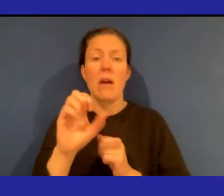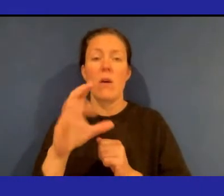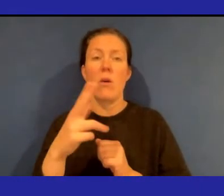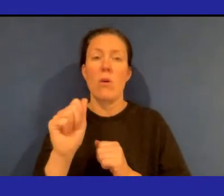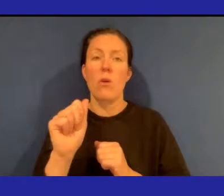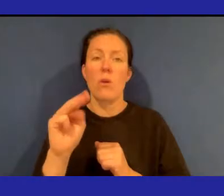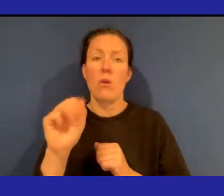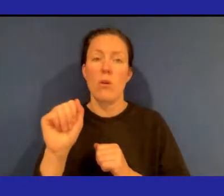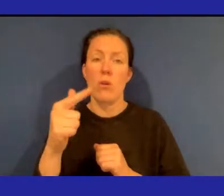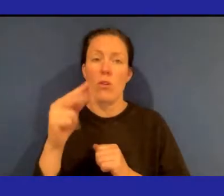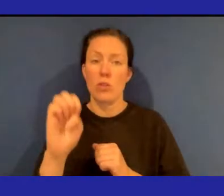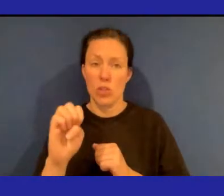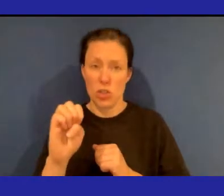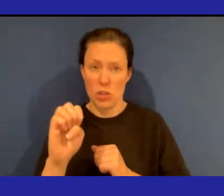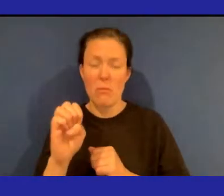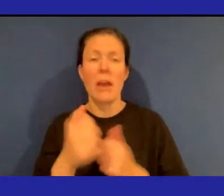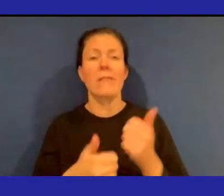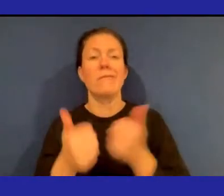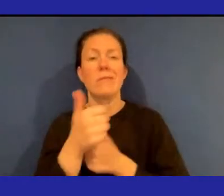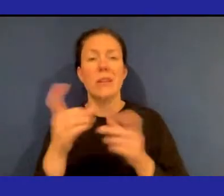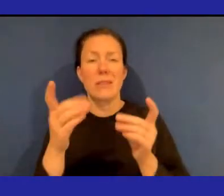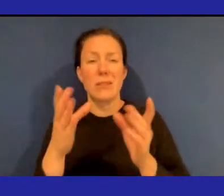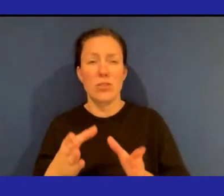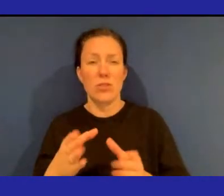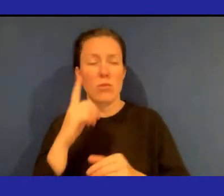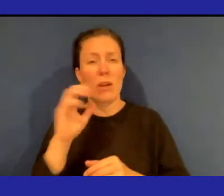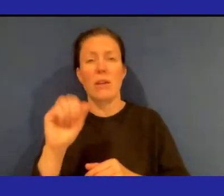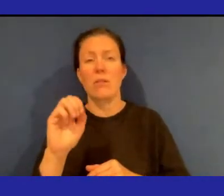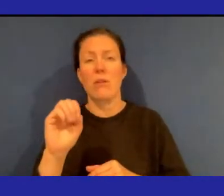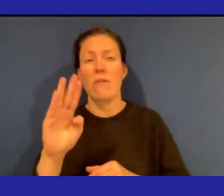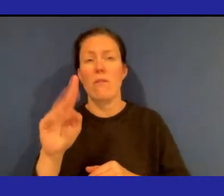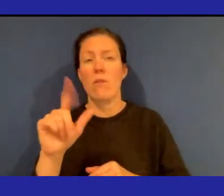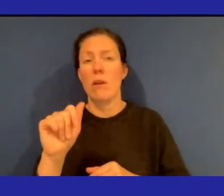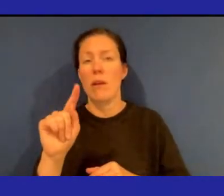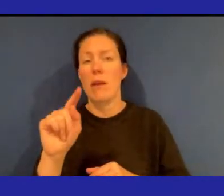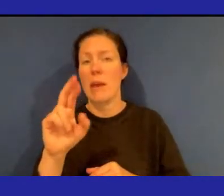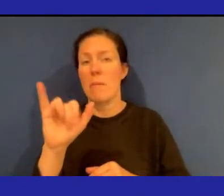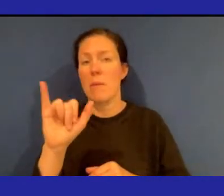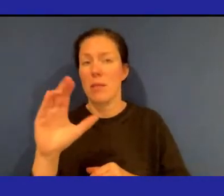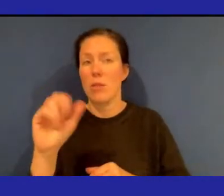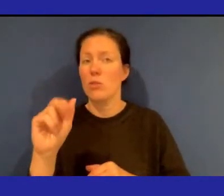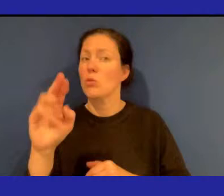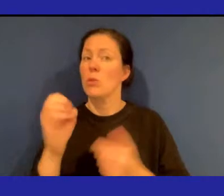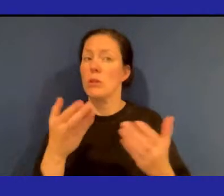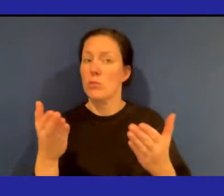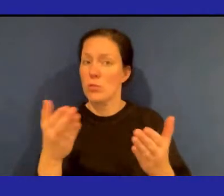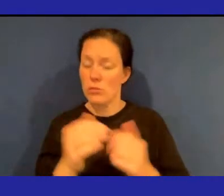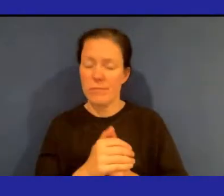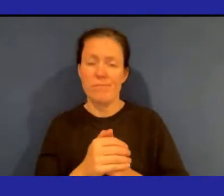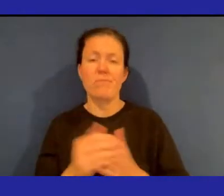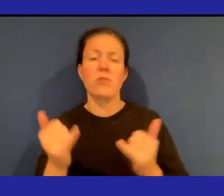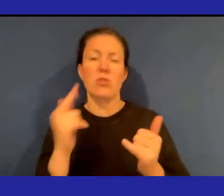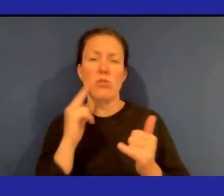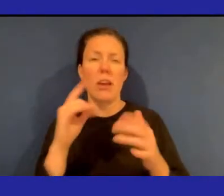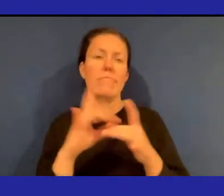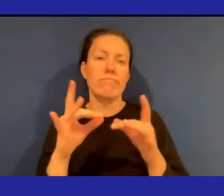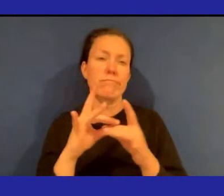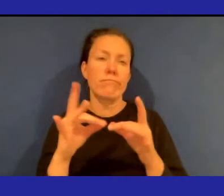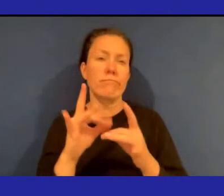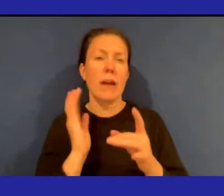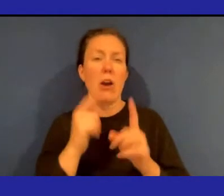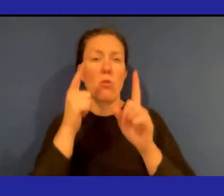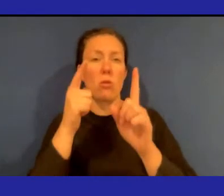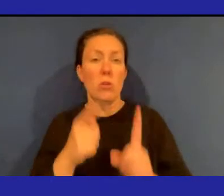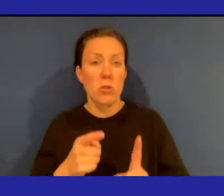Regional Director of Ambulatory Care Services. Today, I'm going to share our progress and initiatives that highlight our ongoing